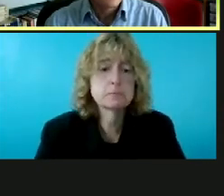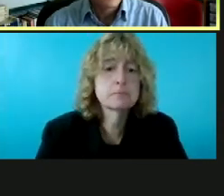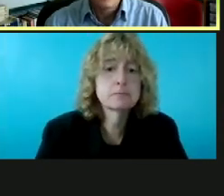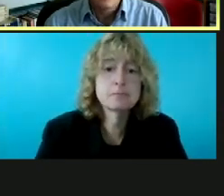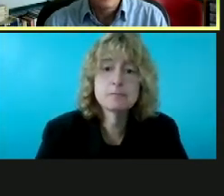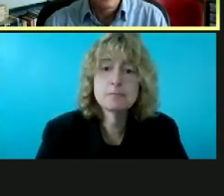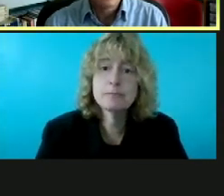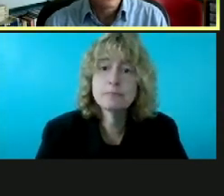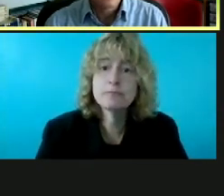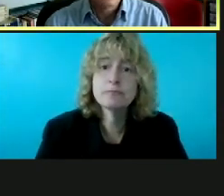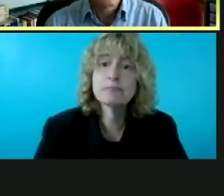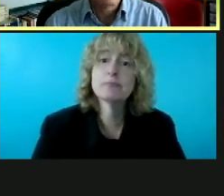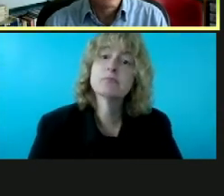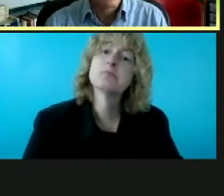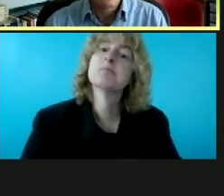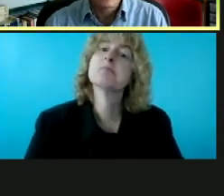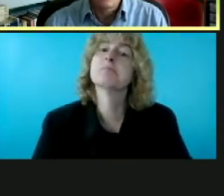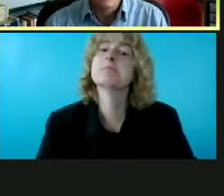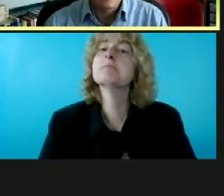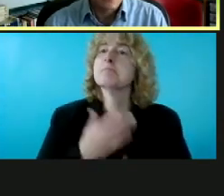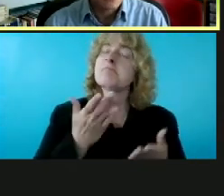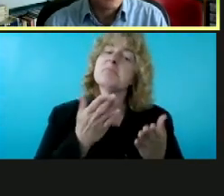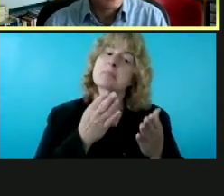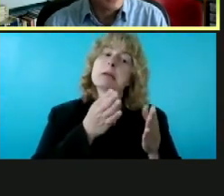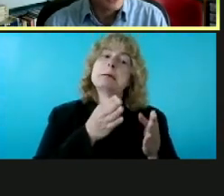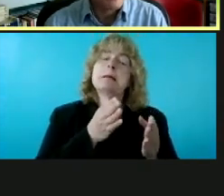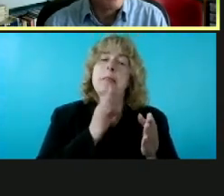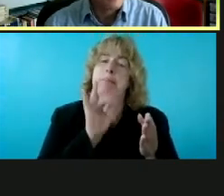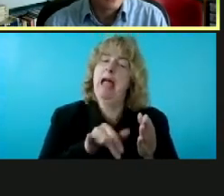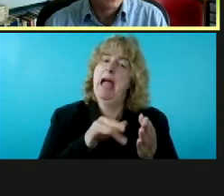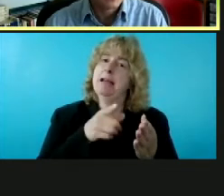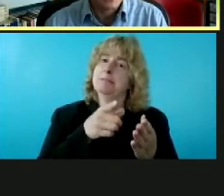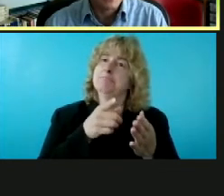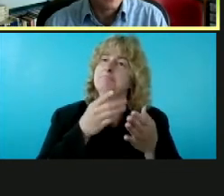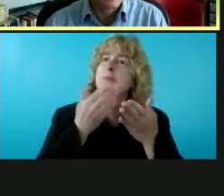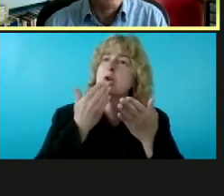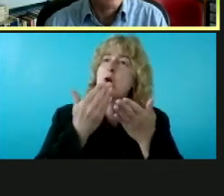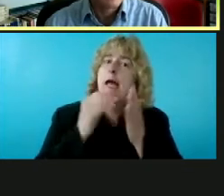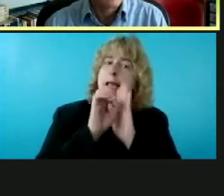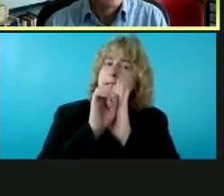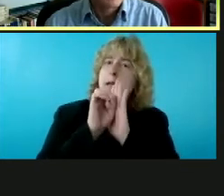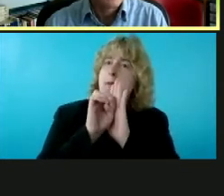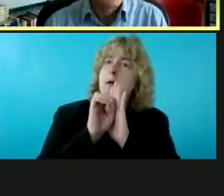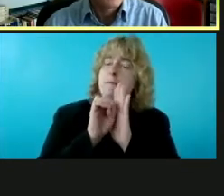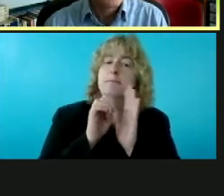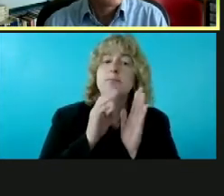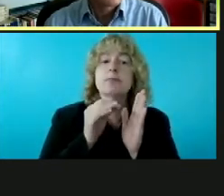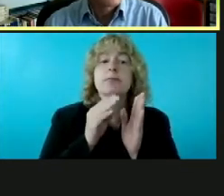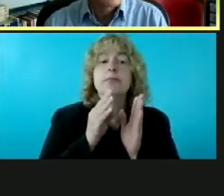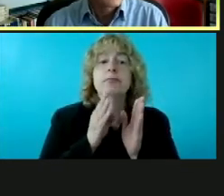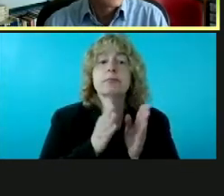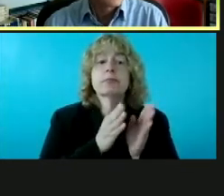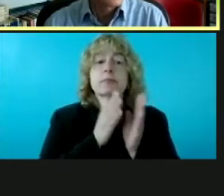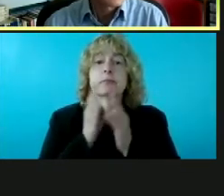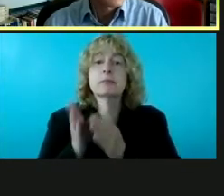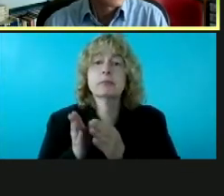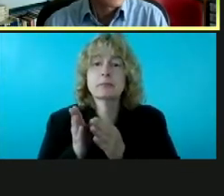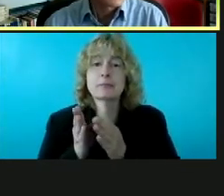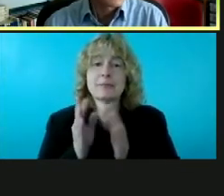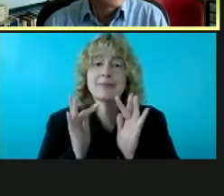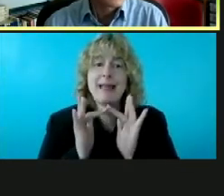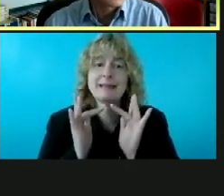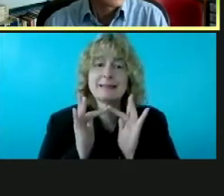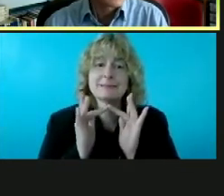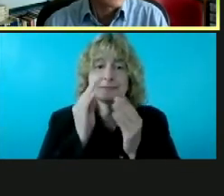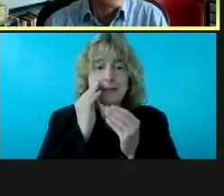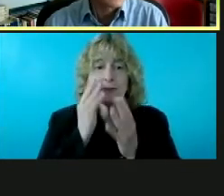All right, and I think the next slide is just my contact information, which I'm thinking about it, but sorry,